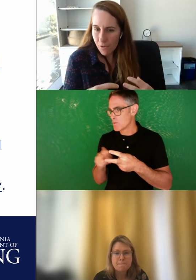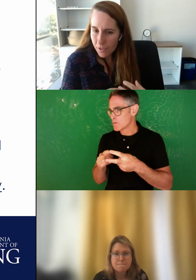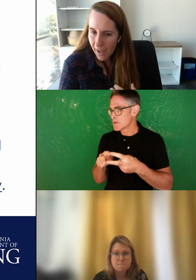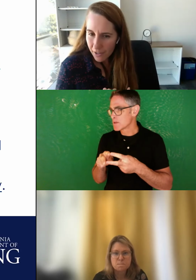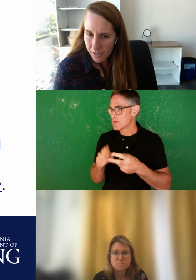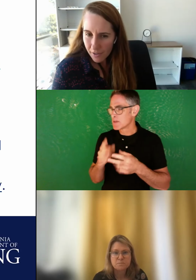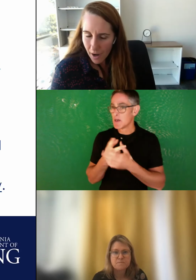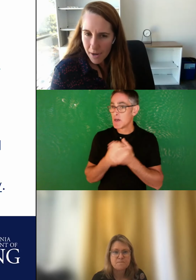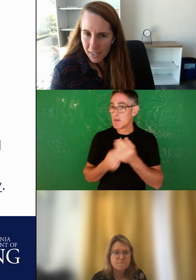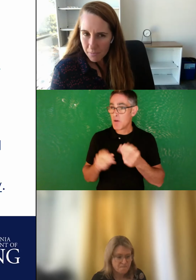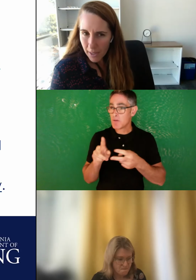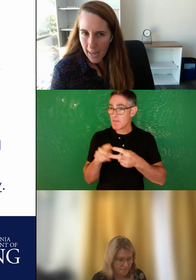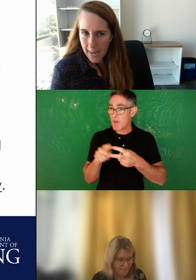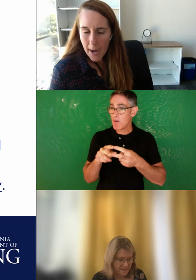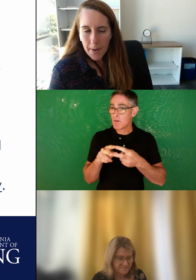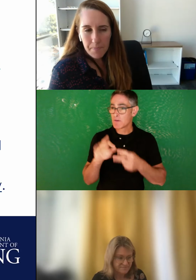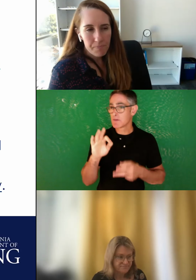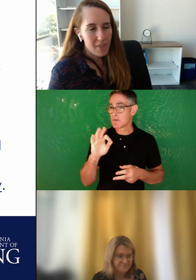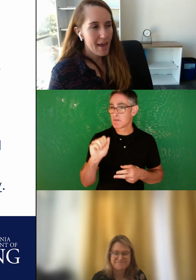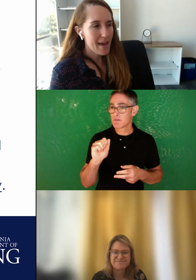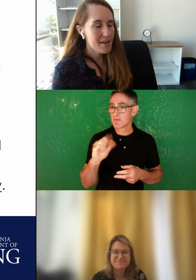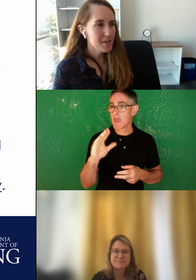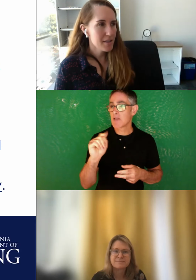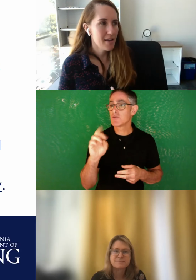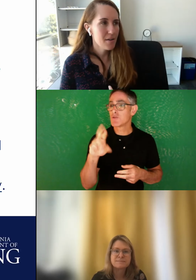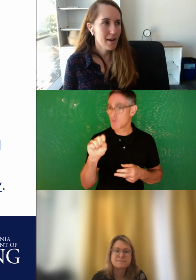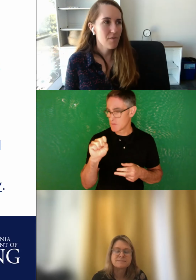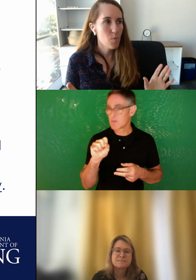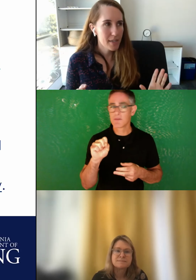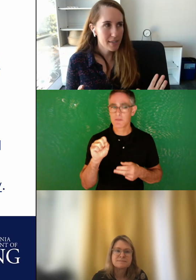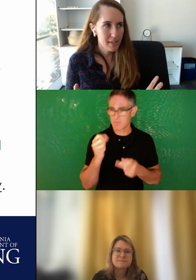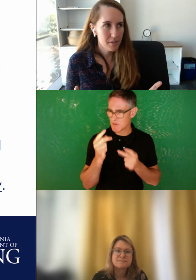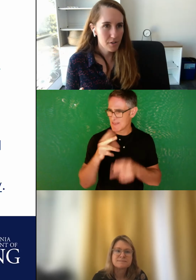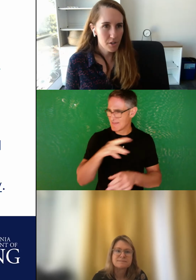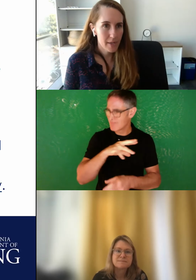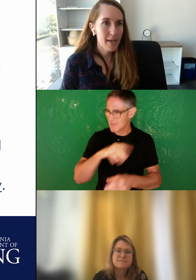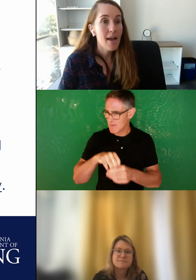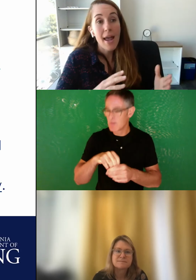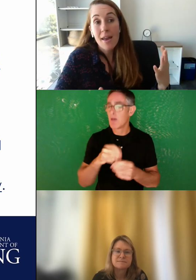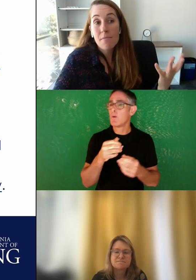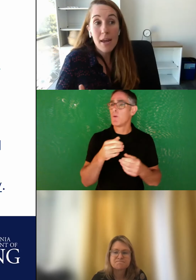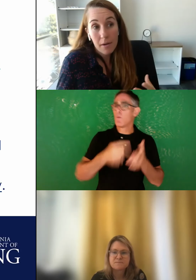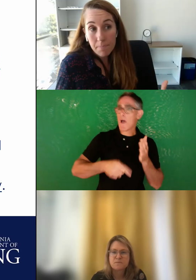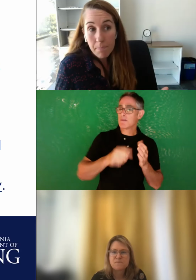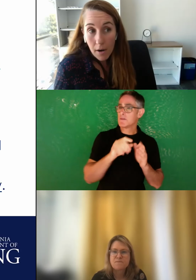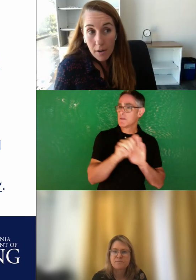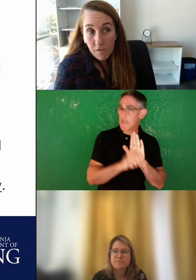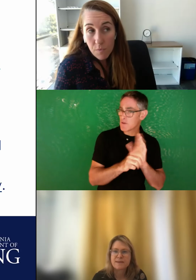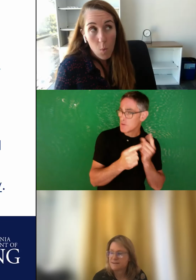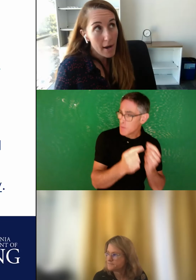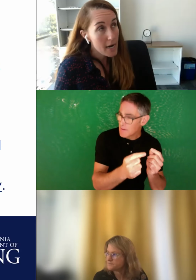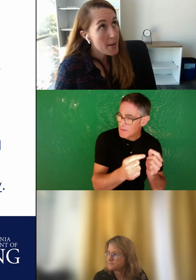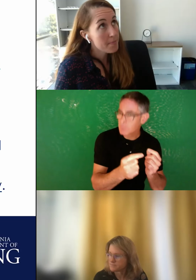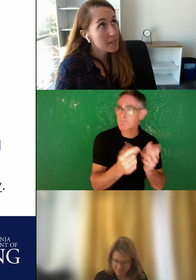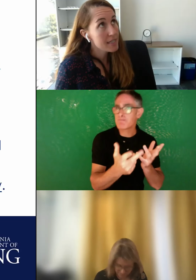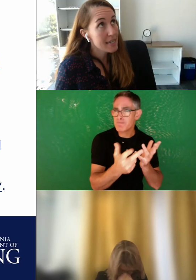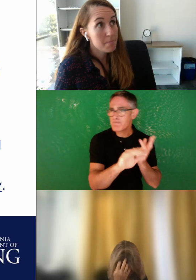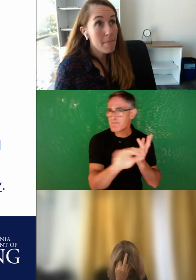both of those factors are coming into play, that kind of what states are doing. And part of